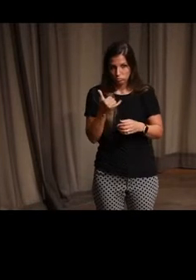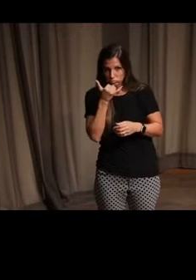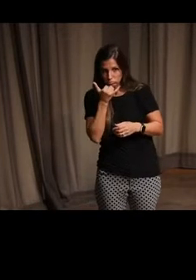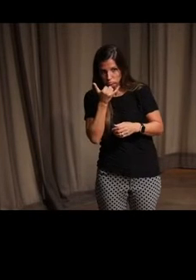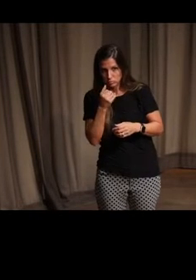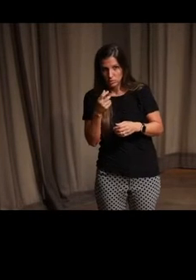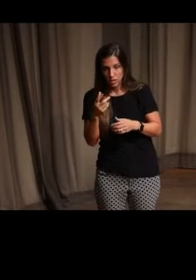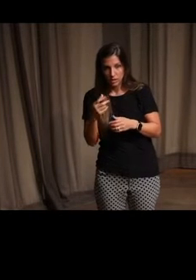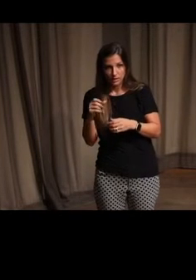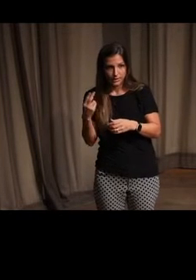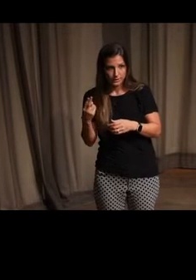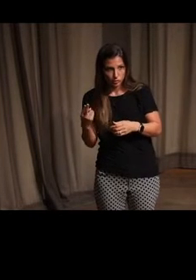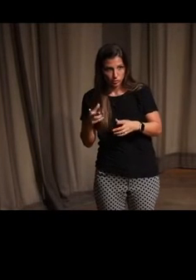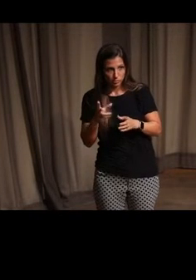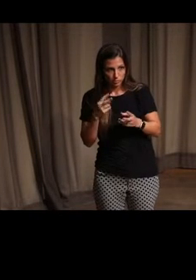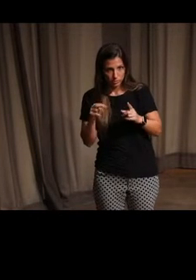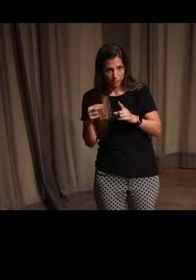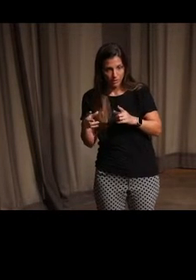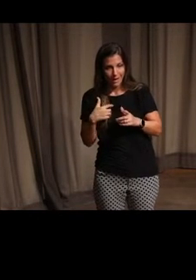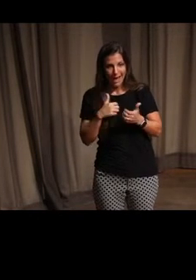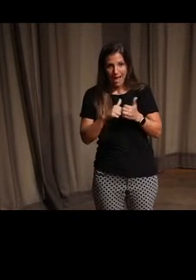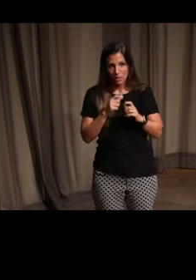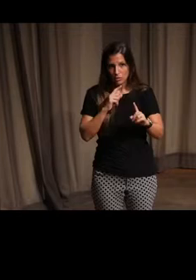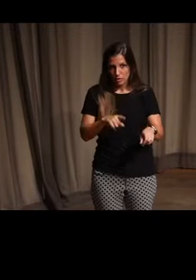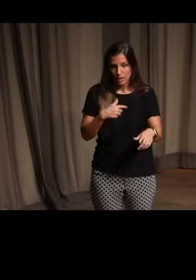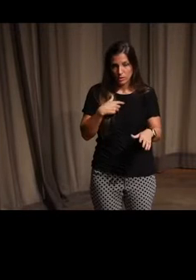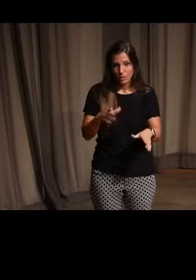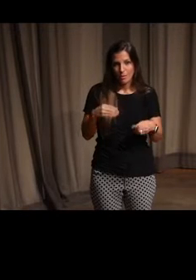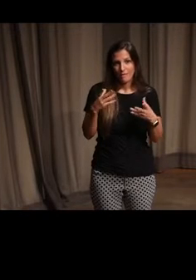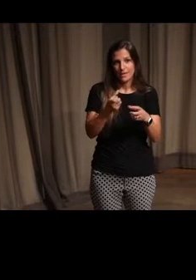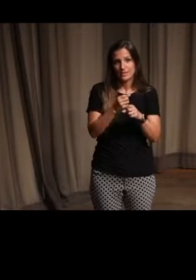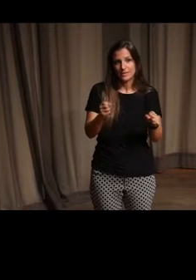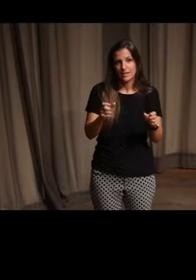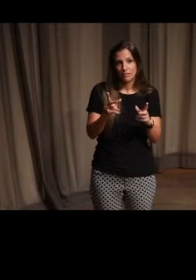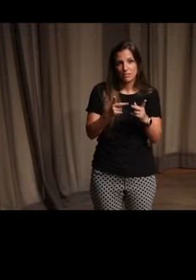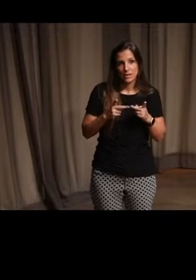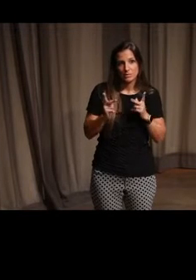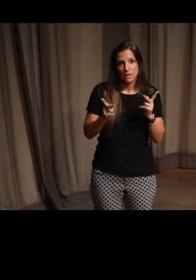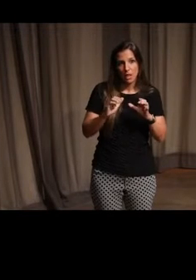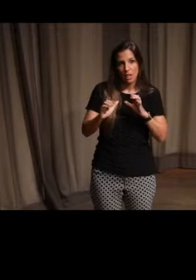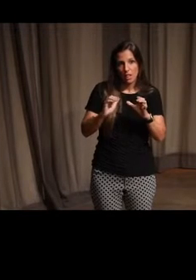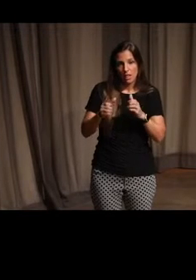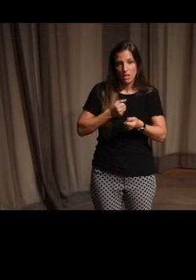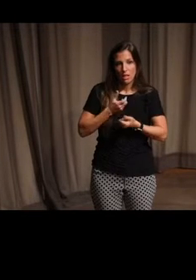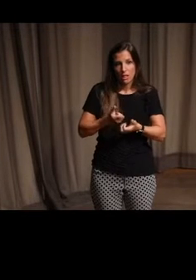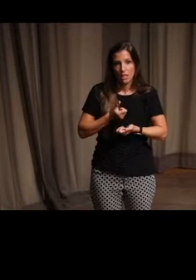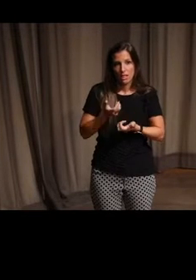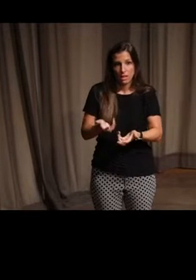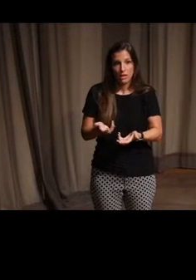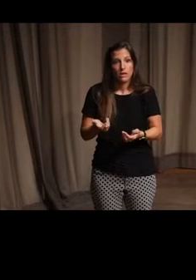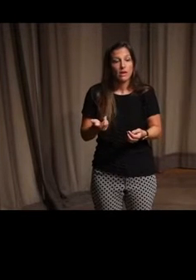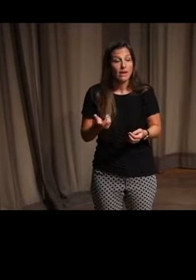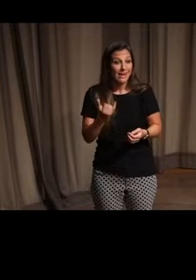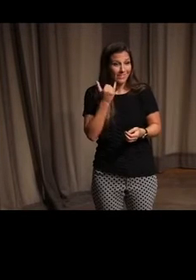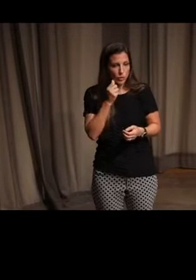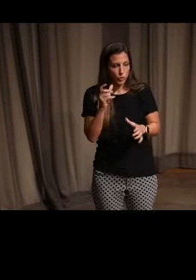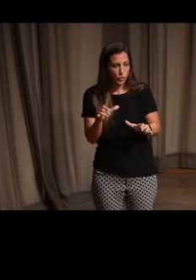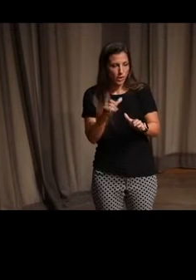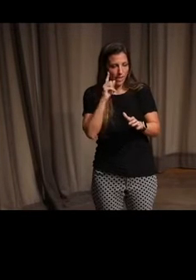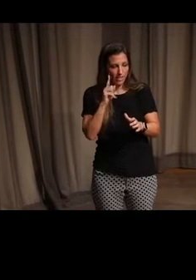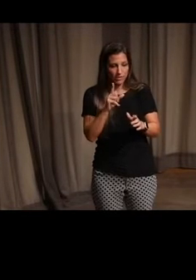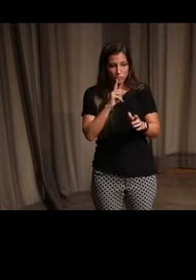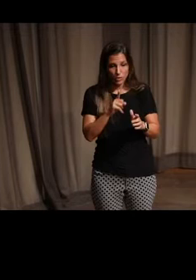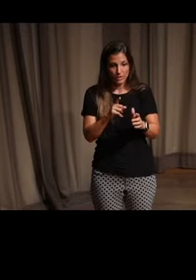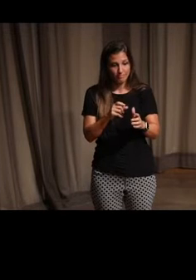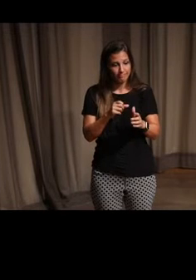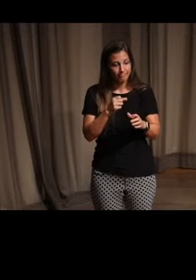did we participate? How did we react? Did we provide a safe place for people to have this conversation? And if we don't do that, I think the cost is